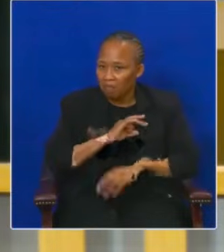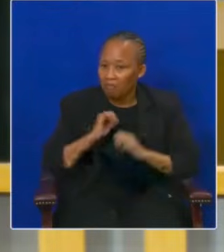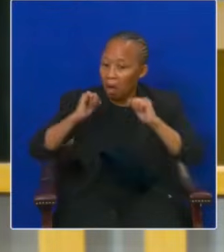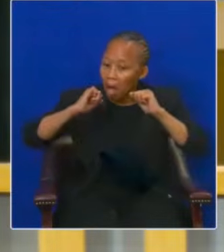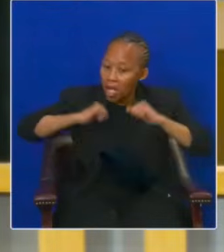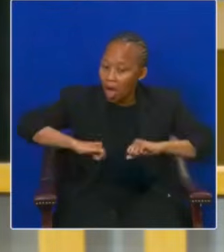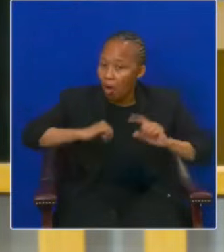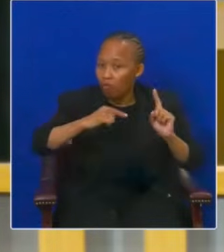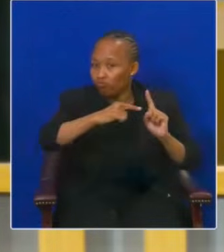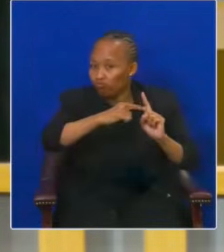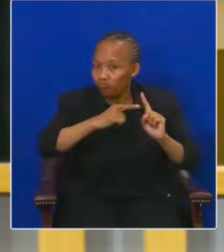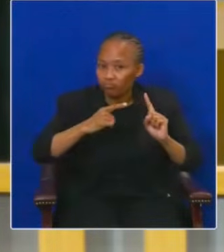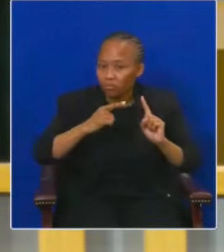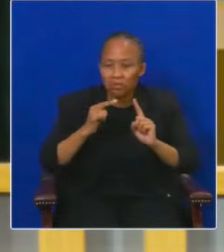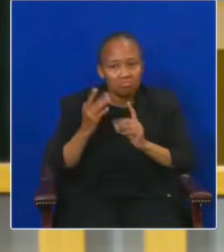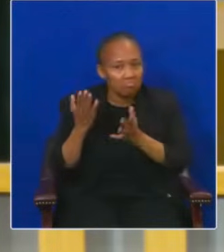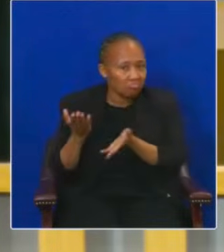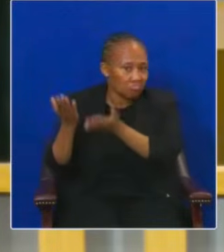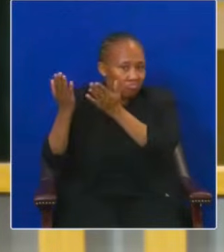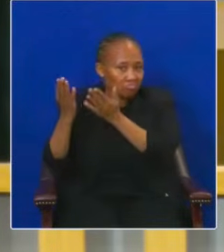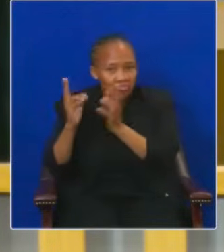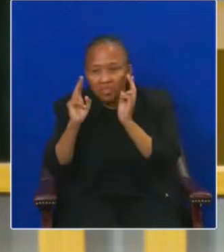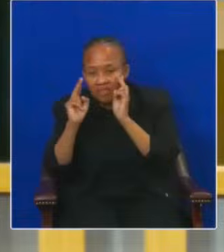it wasn't a day to visit.